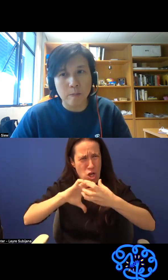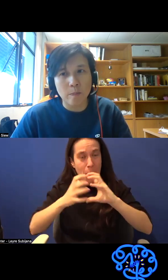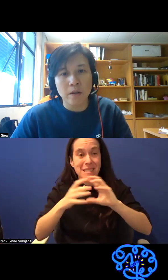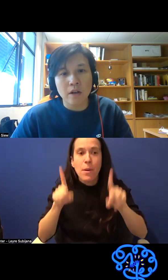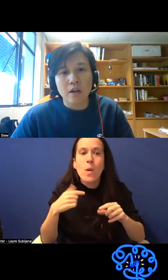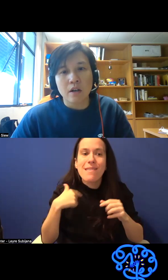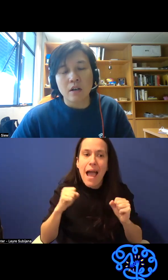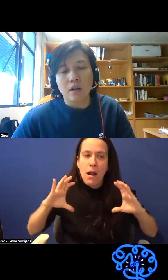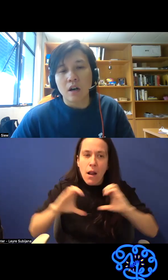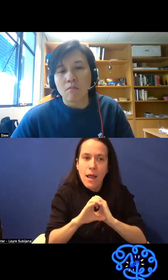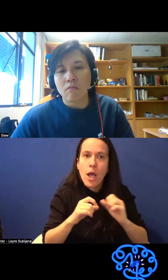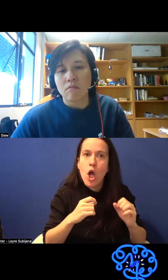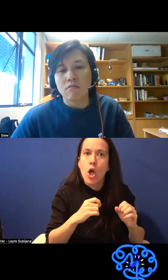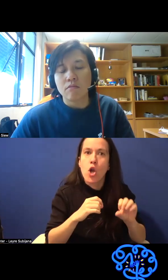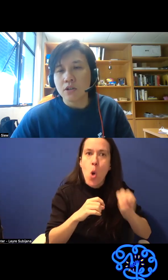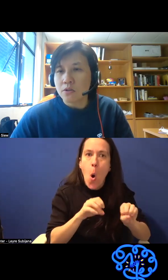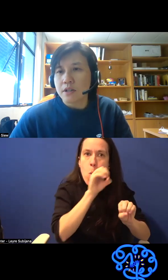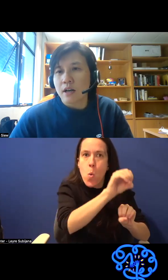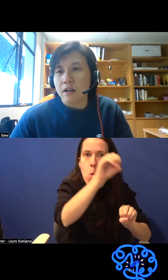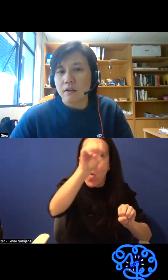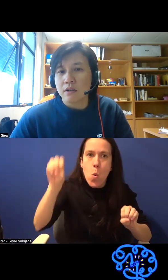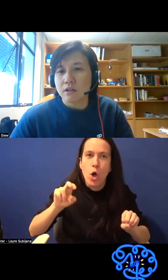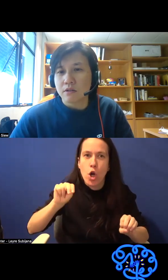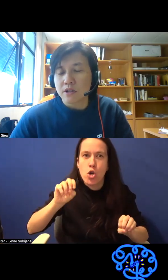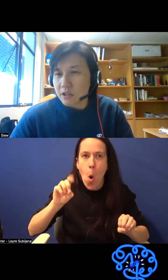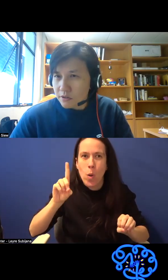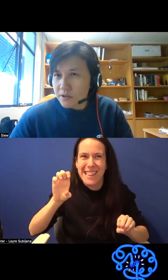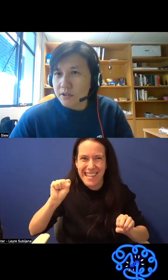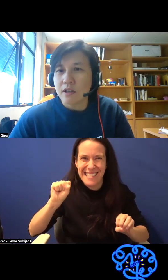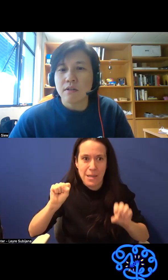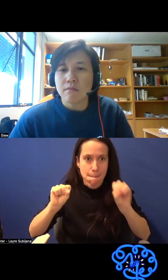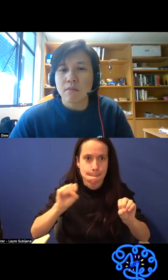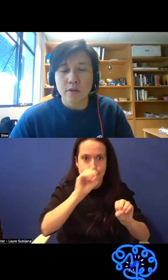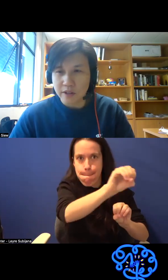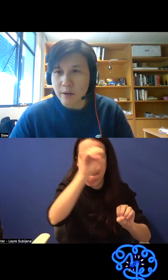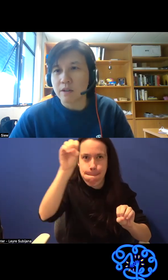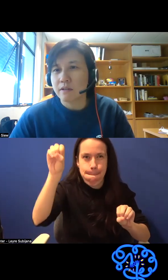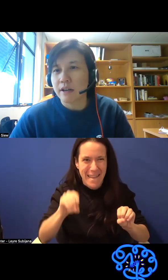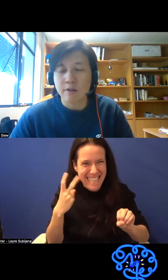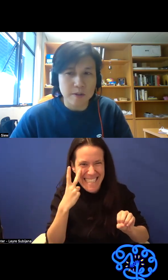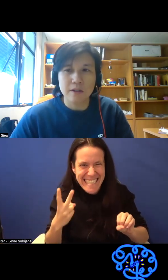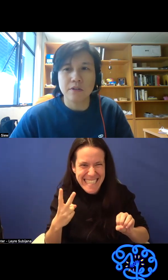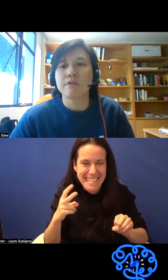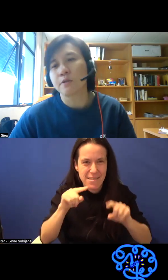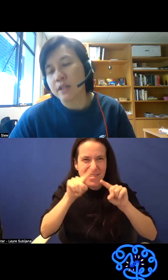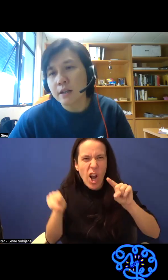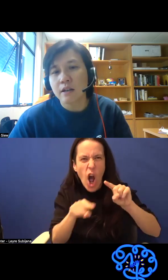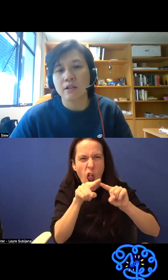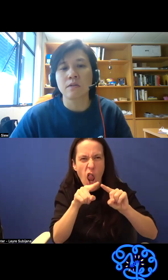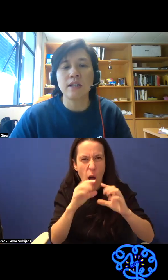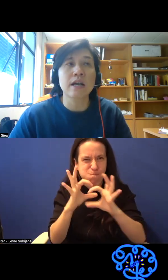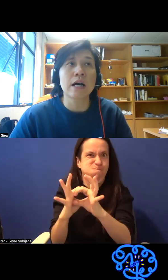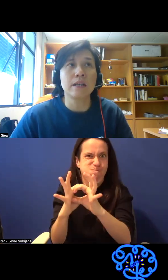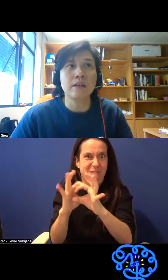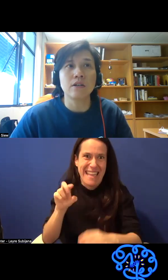edges. Um, the nodes are the circles in all of the network diagrams that you'll see. And